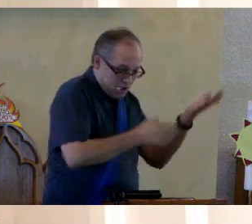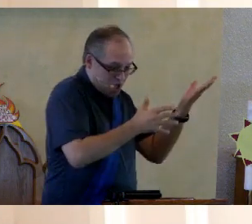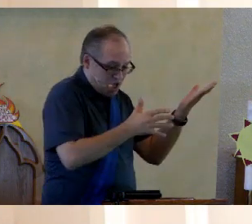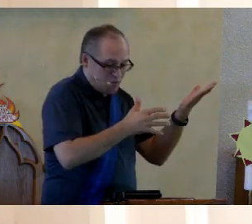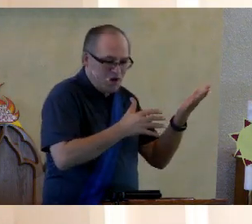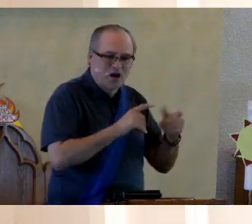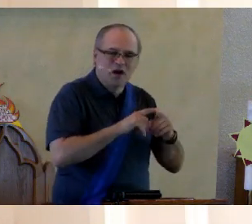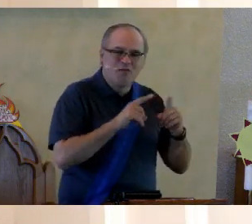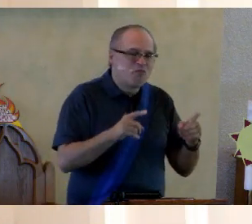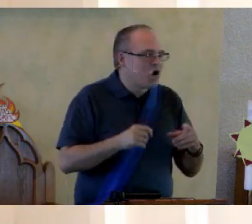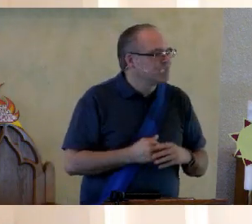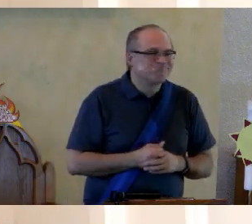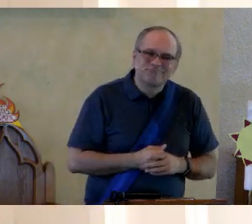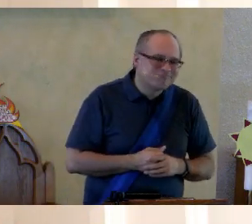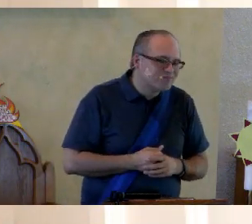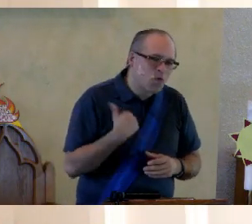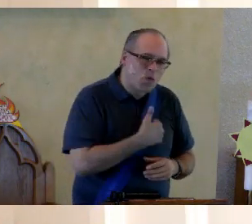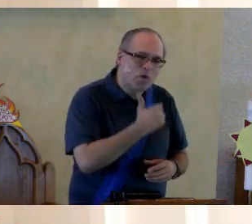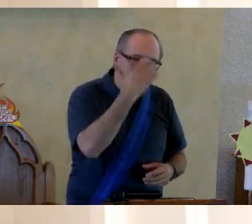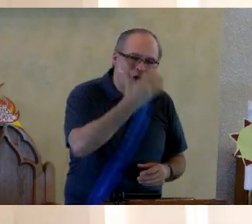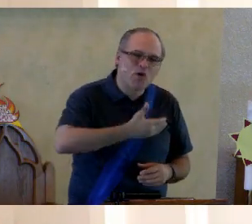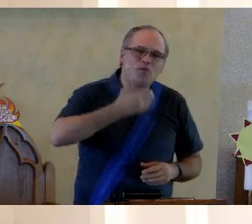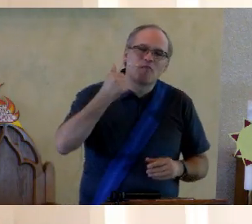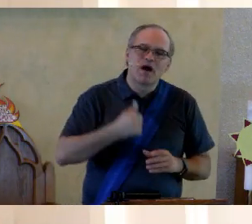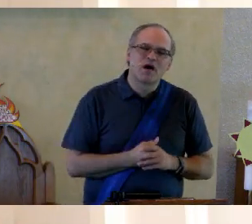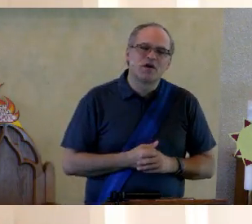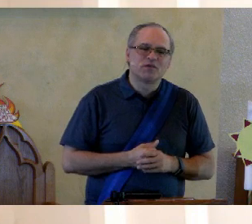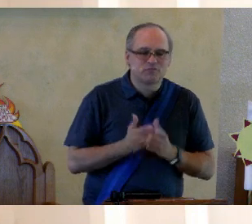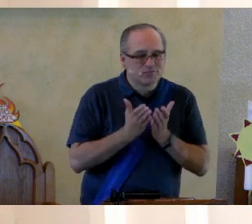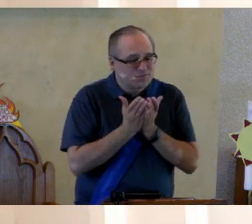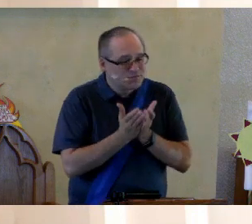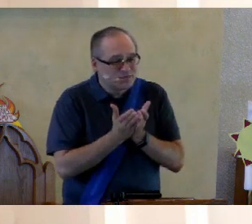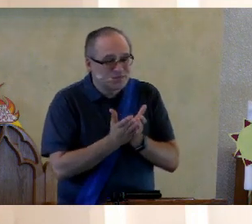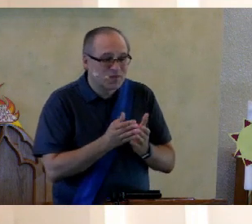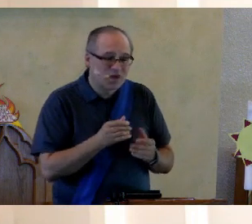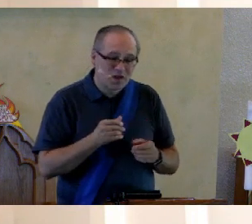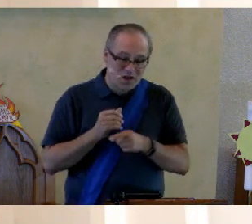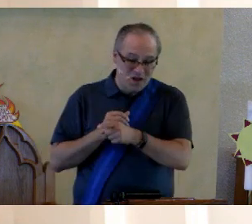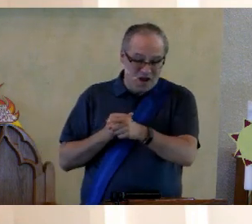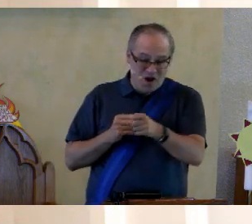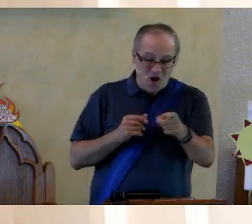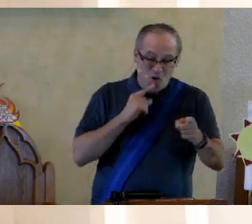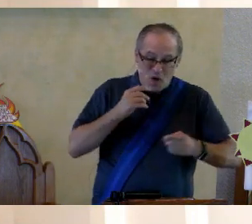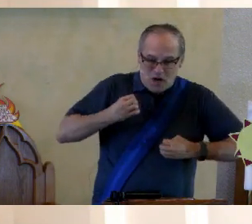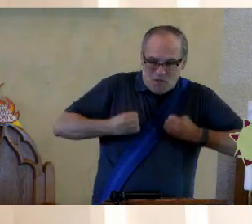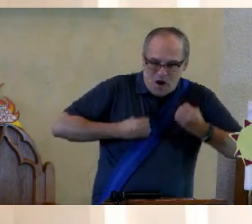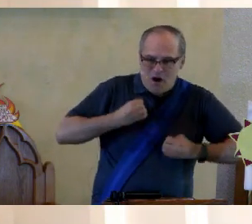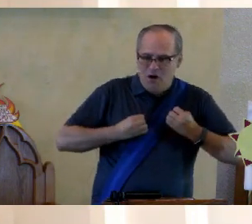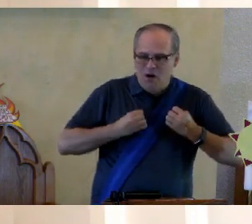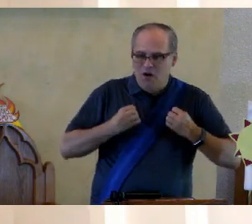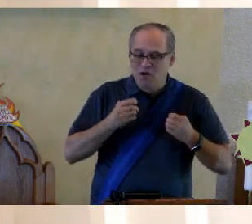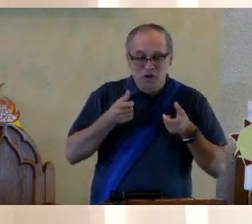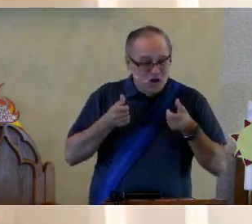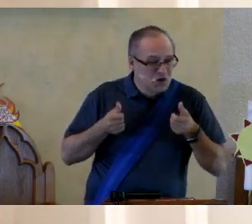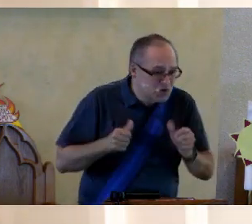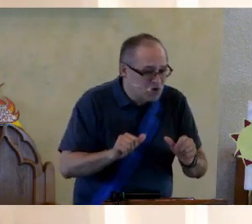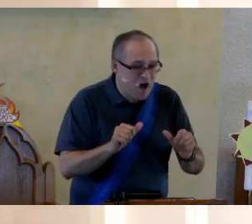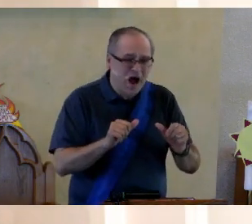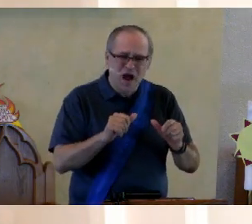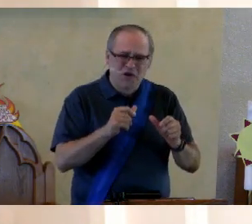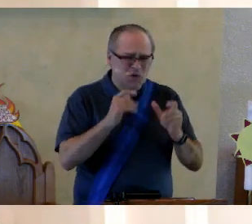irony enveloped Jonah and entangled the well-meaning, moral sailors whose emotions and efforts were fully invested in him.